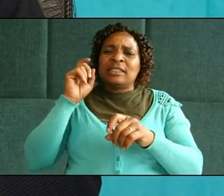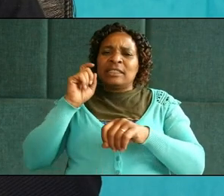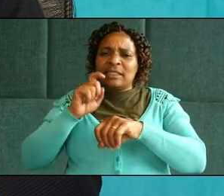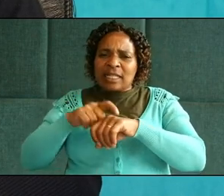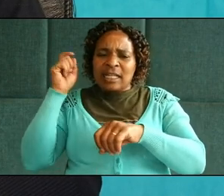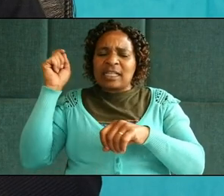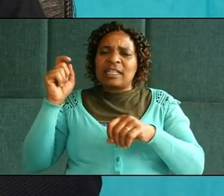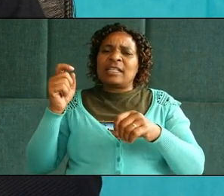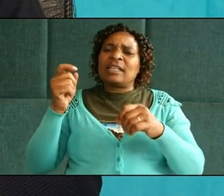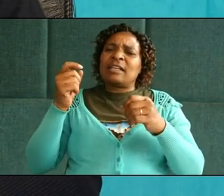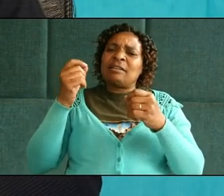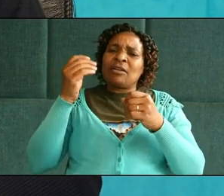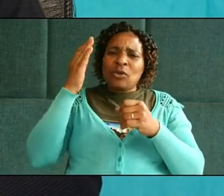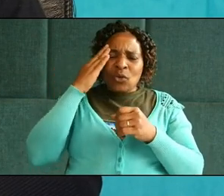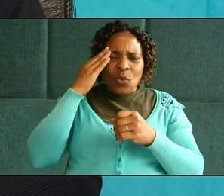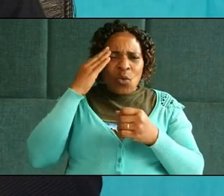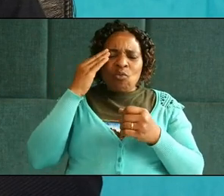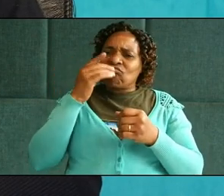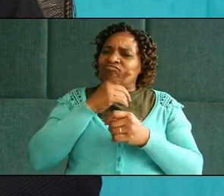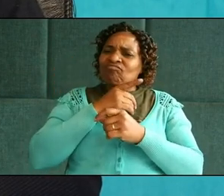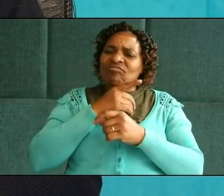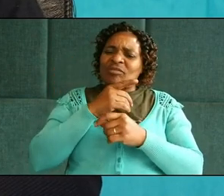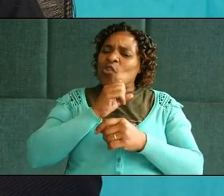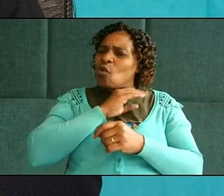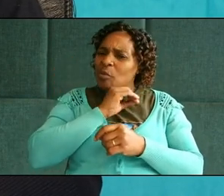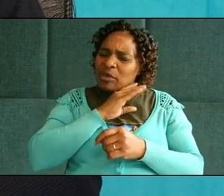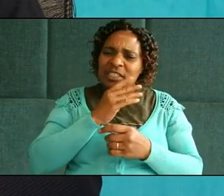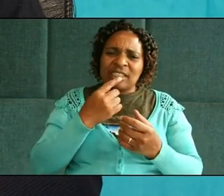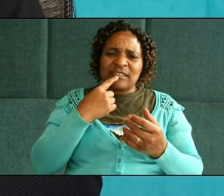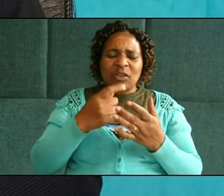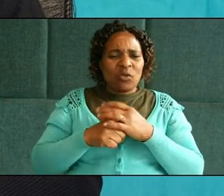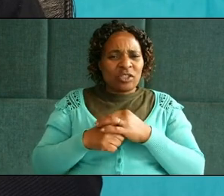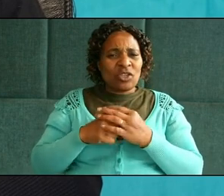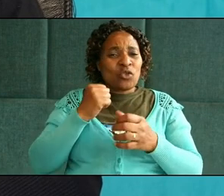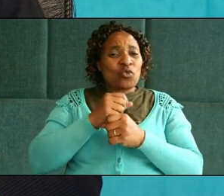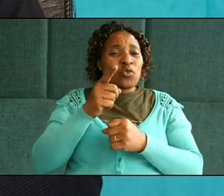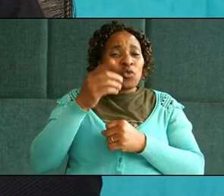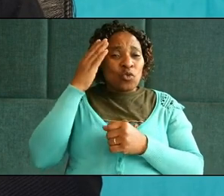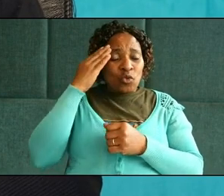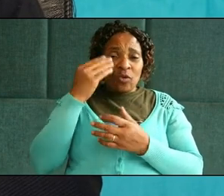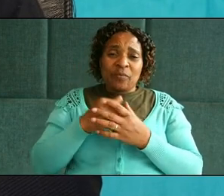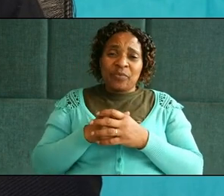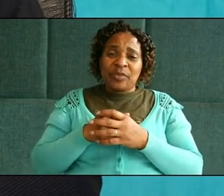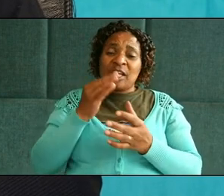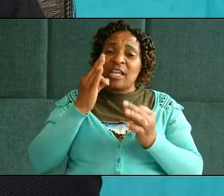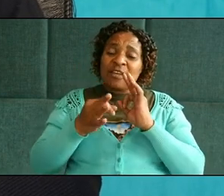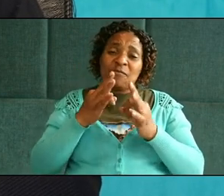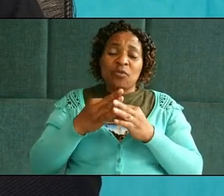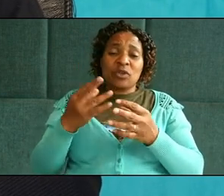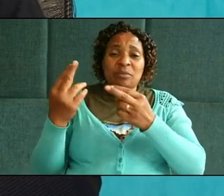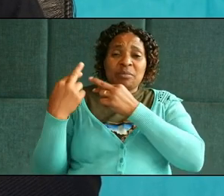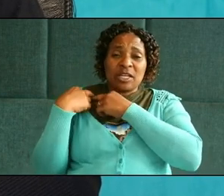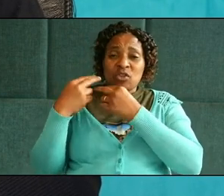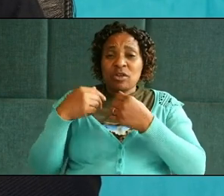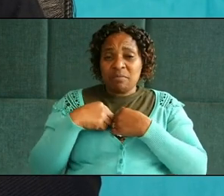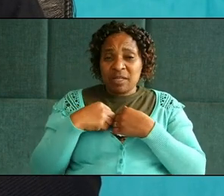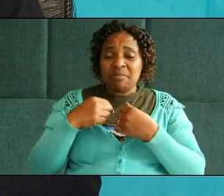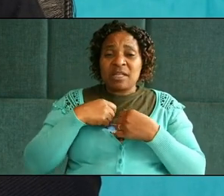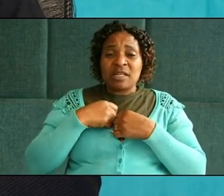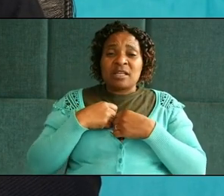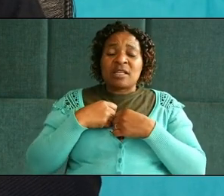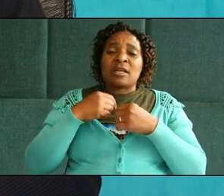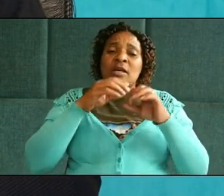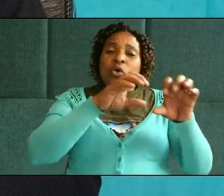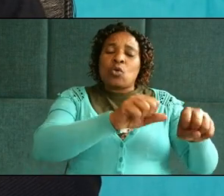snakes, you know. And he's not complaining and saying, do you know, if it was dependent on me, we'd be in this land a long